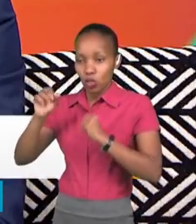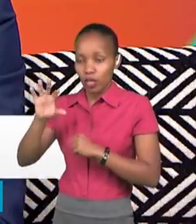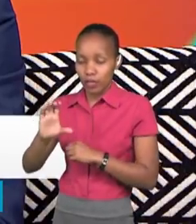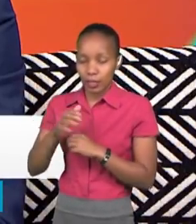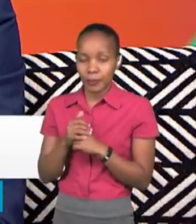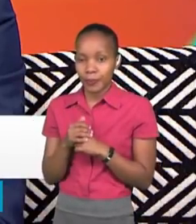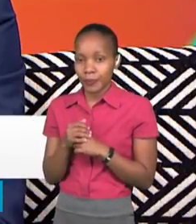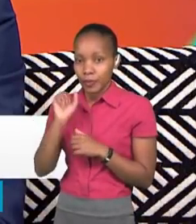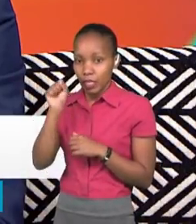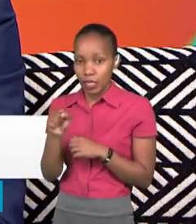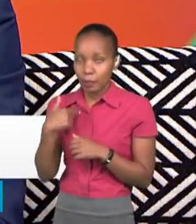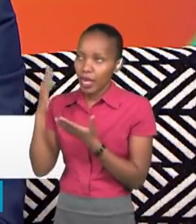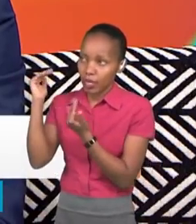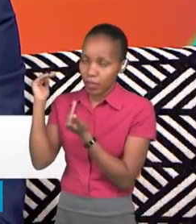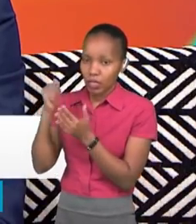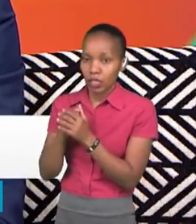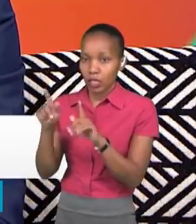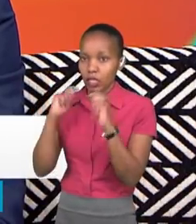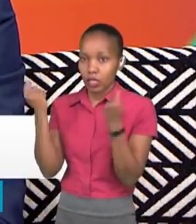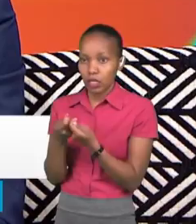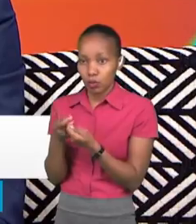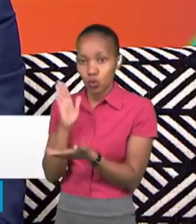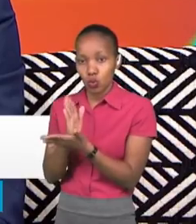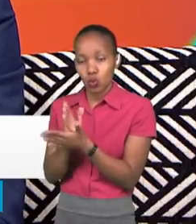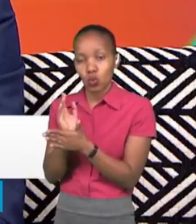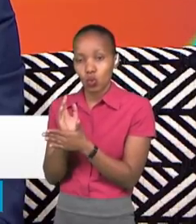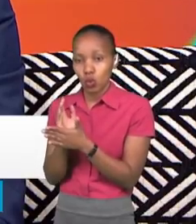yes, I expect teams are going to strain.